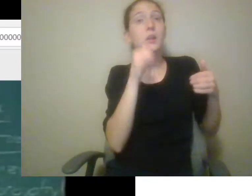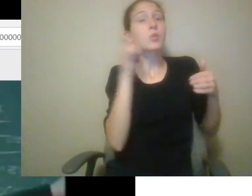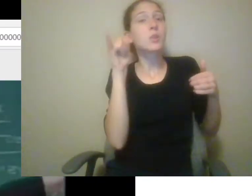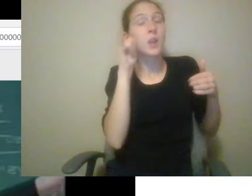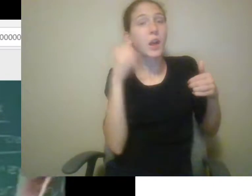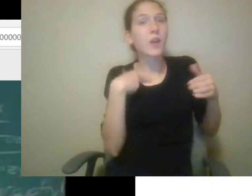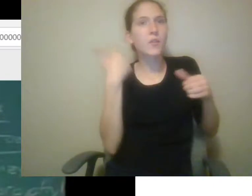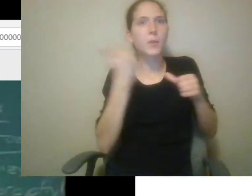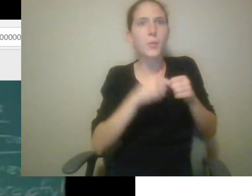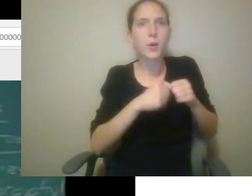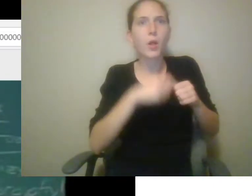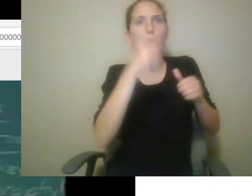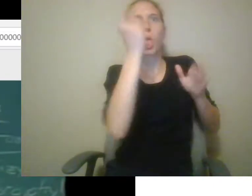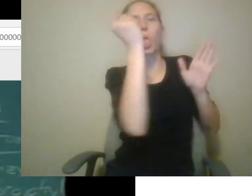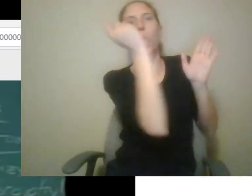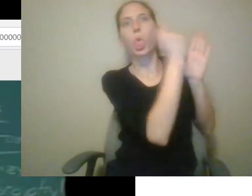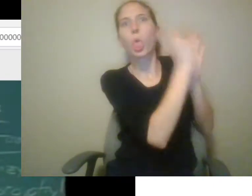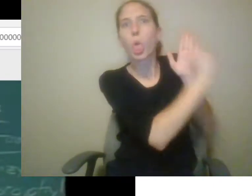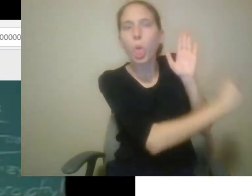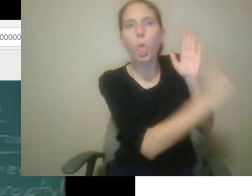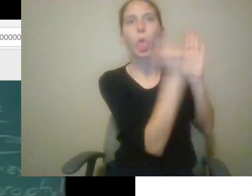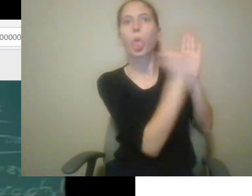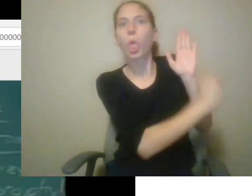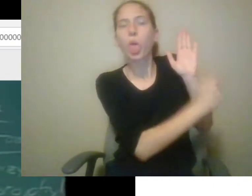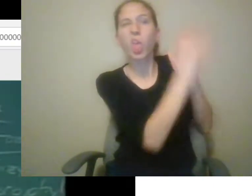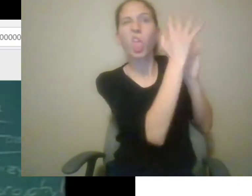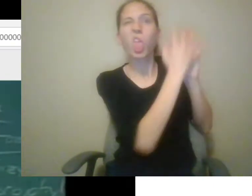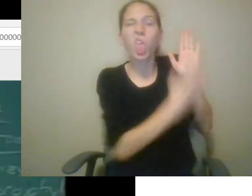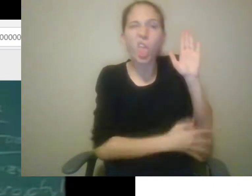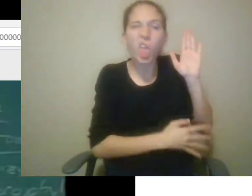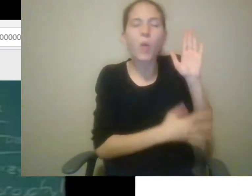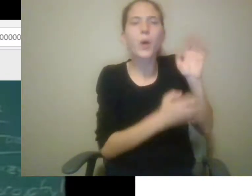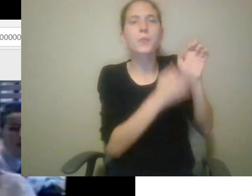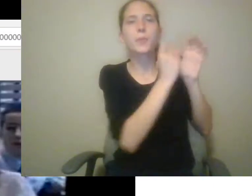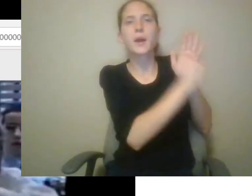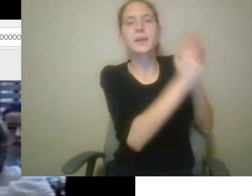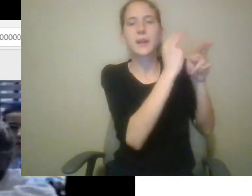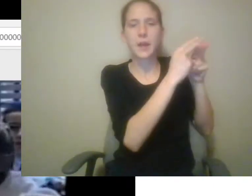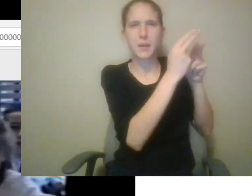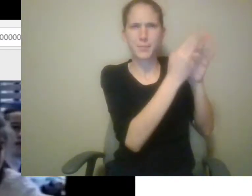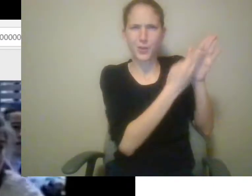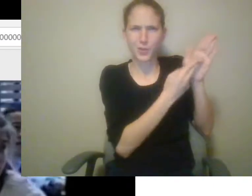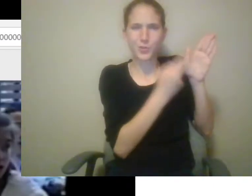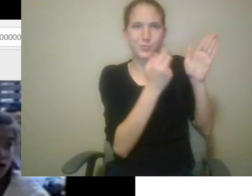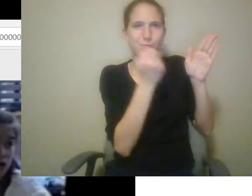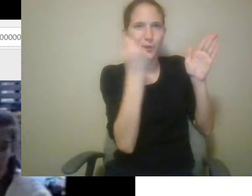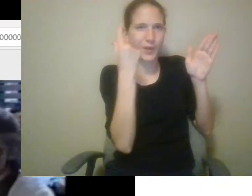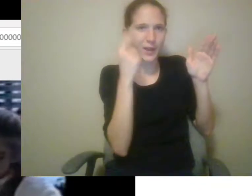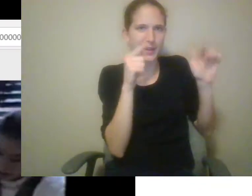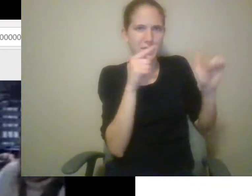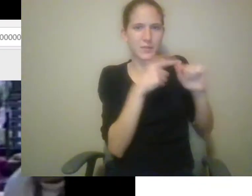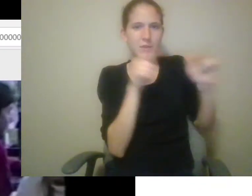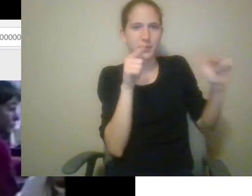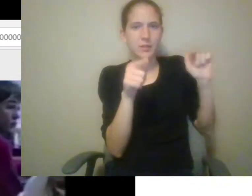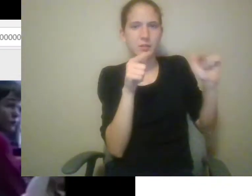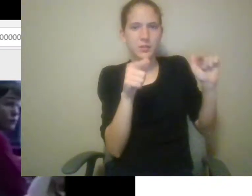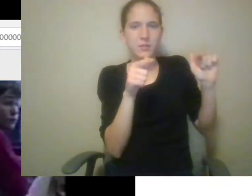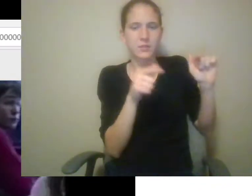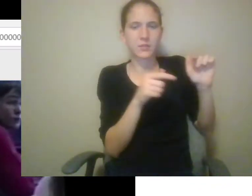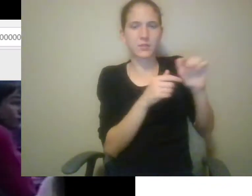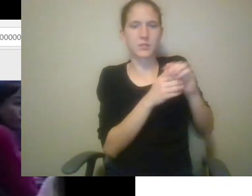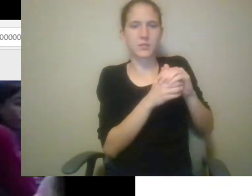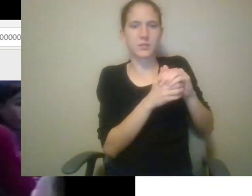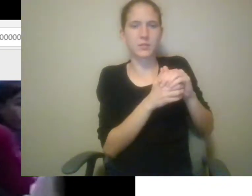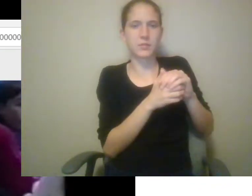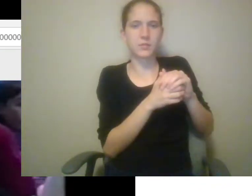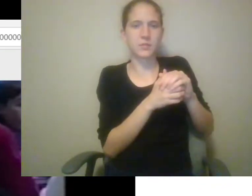board. That's why I wanted to write the name up again and make sure you understood the comparison. Okay? Sarah? You saw repetition. Yes,